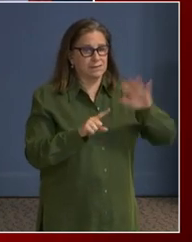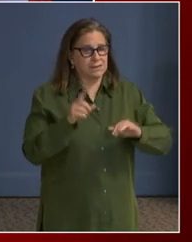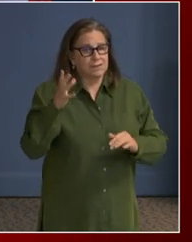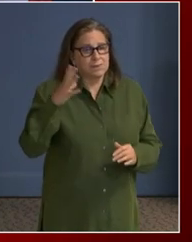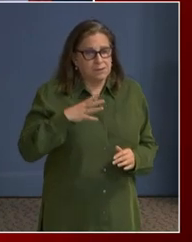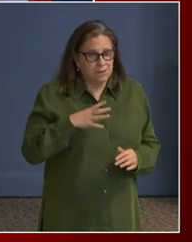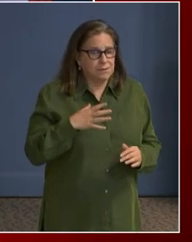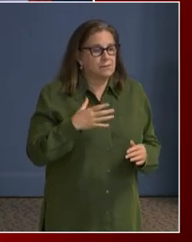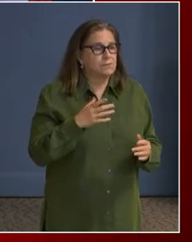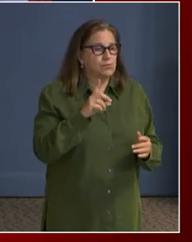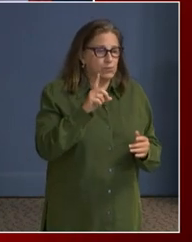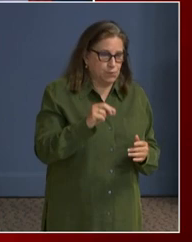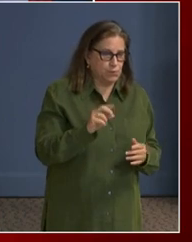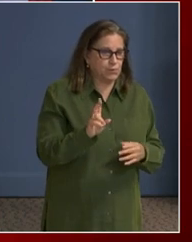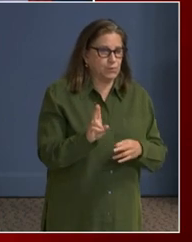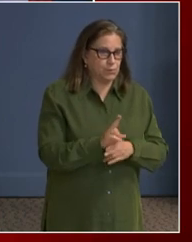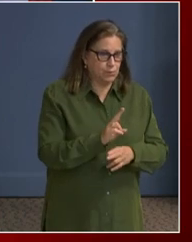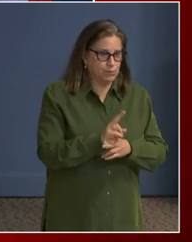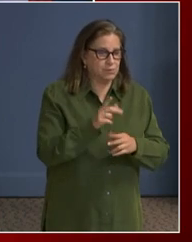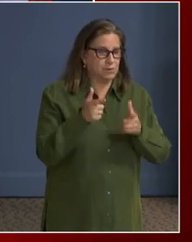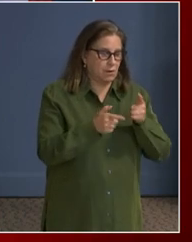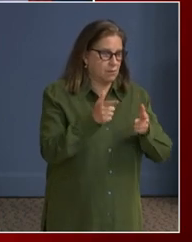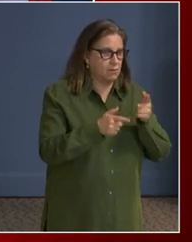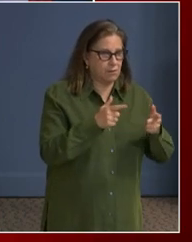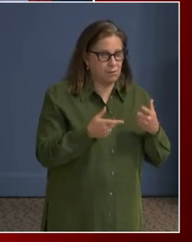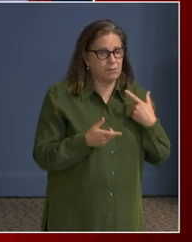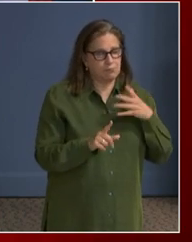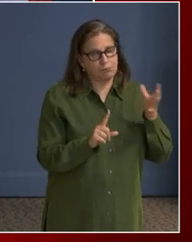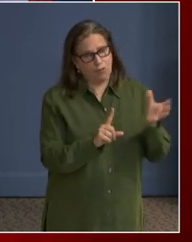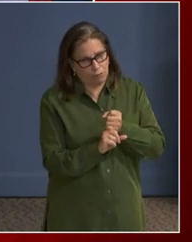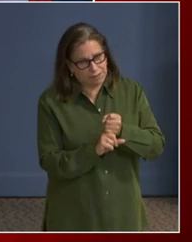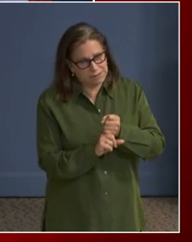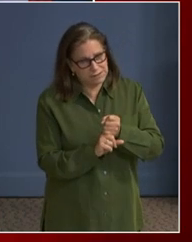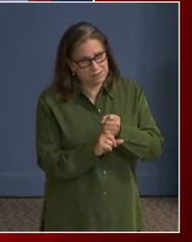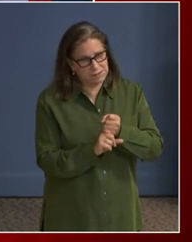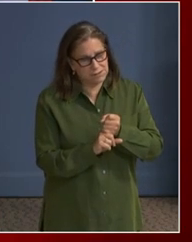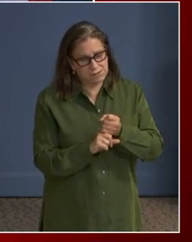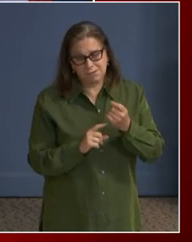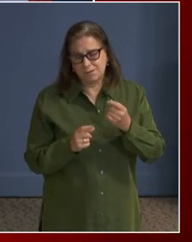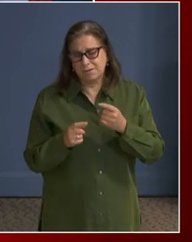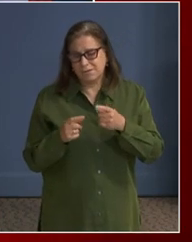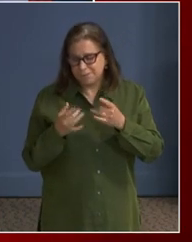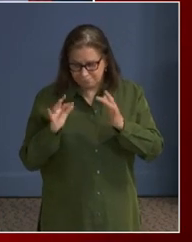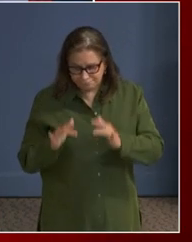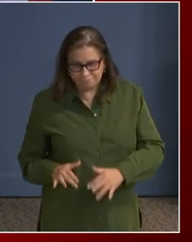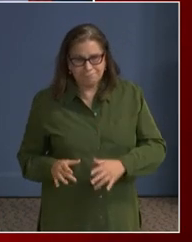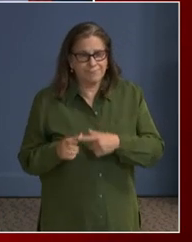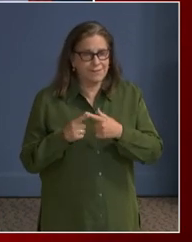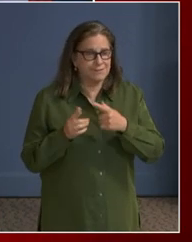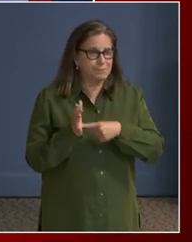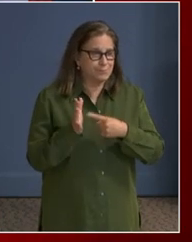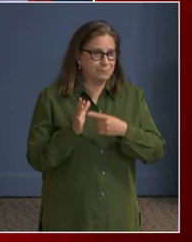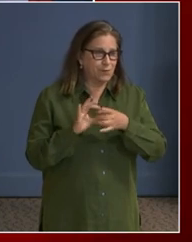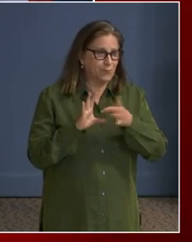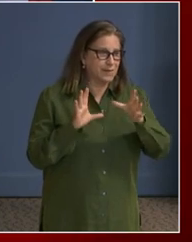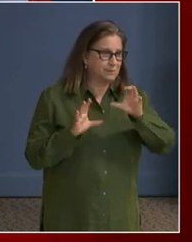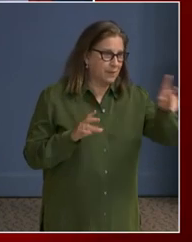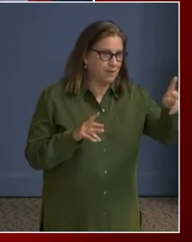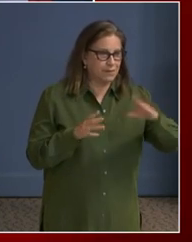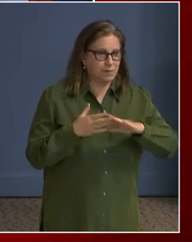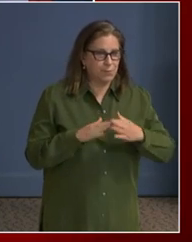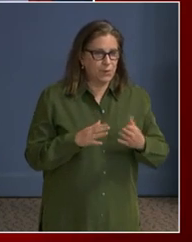firearms, that are being arrested with firearms and are being released back into our community. And I think that that's a recipe. If you look at recidivism rates for